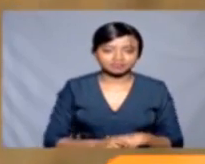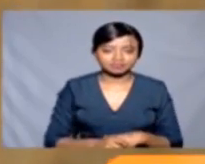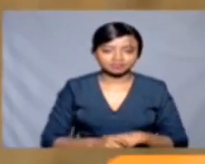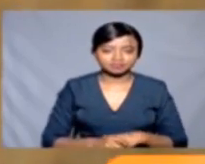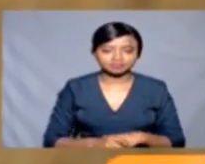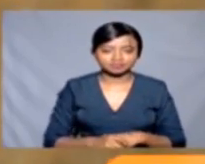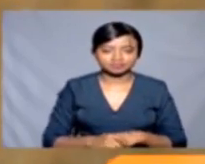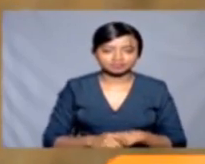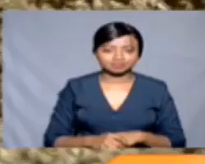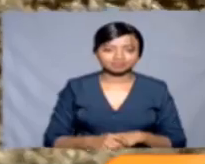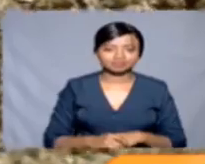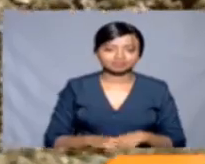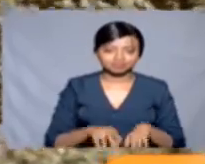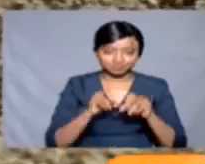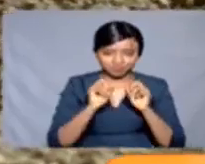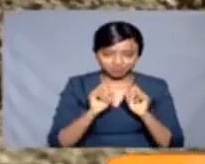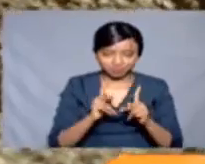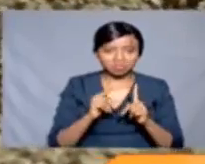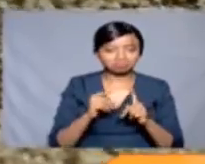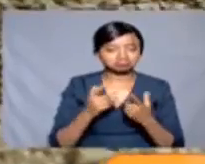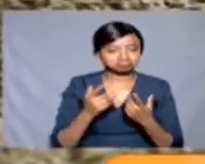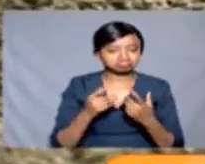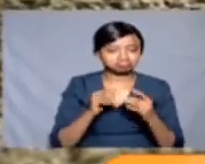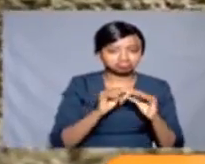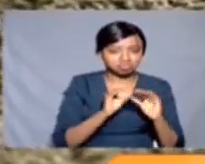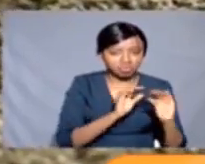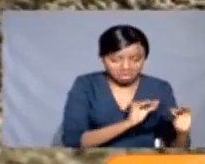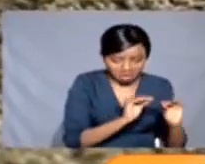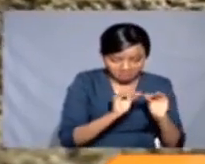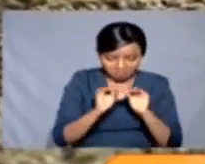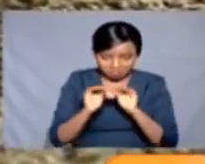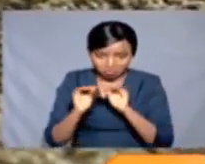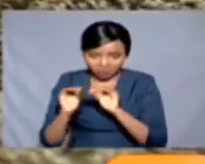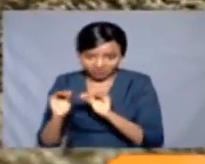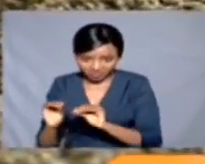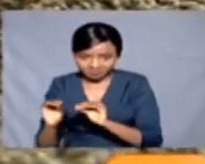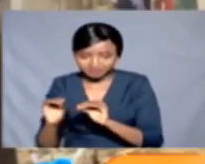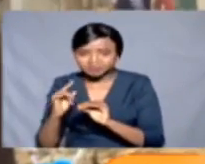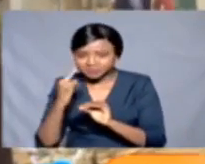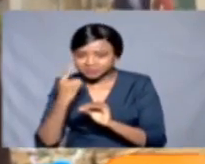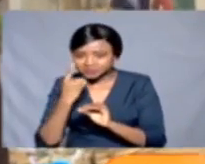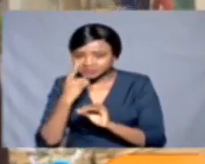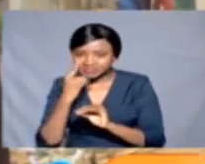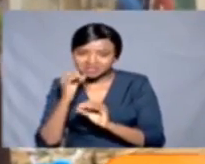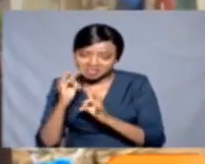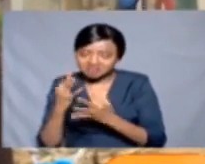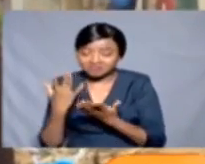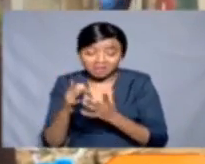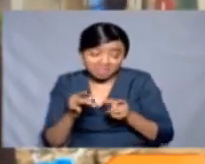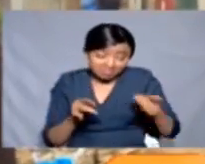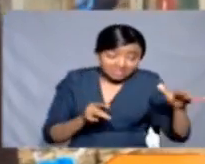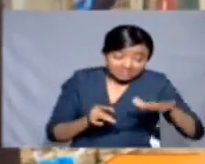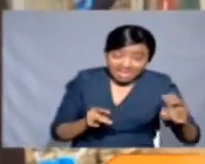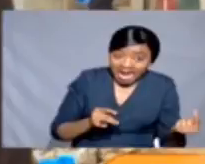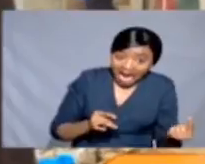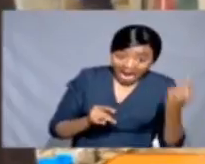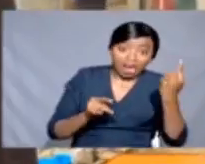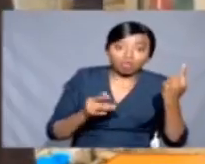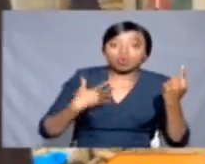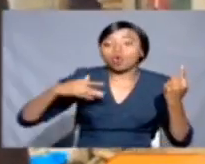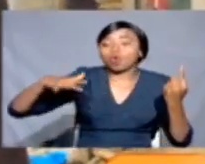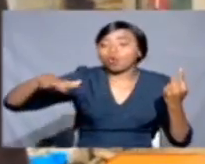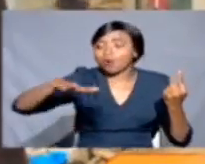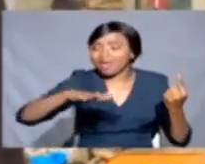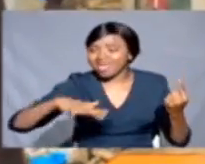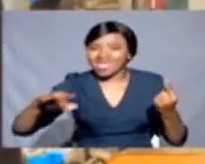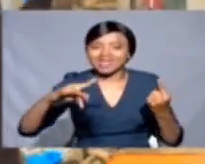So we still have to check. Yeah. Move away a little bit and see if it's only this one or the dump site